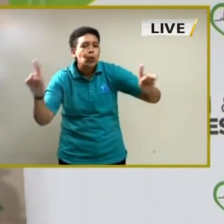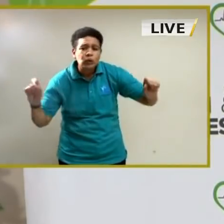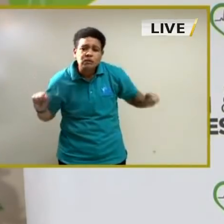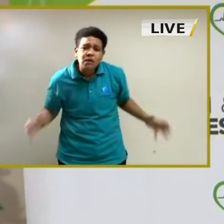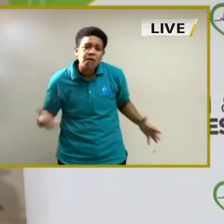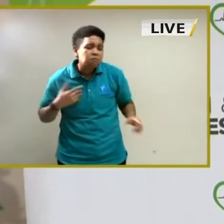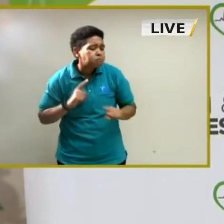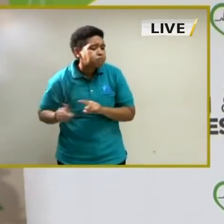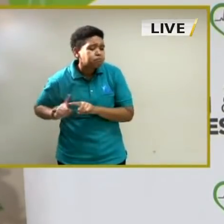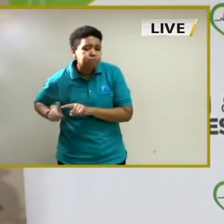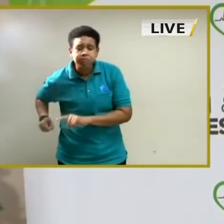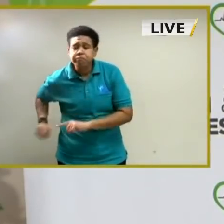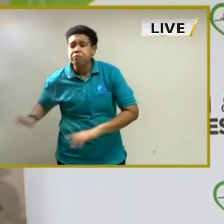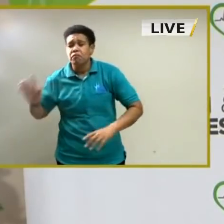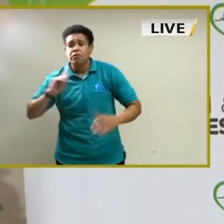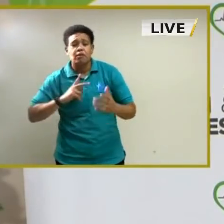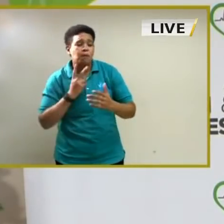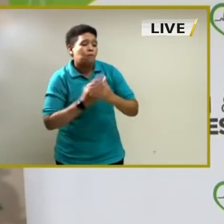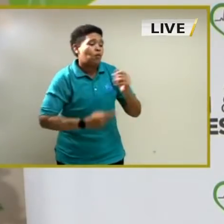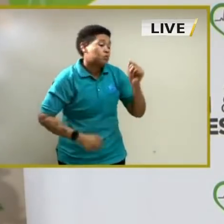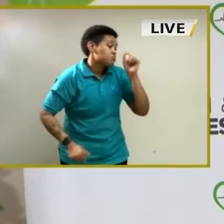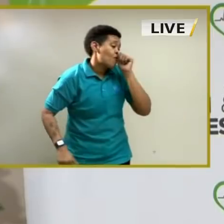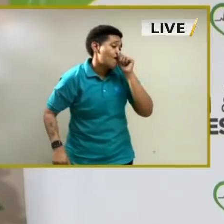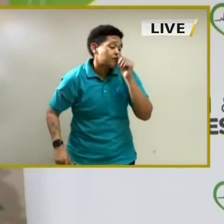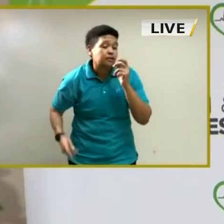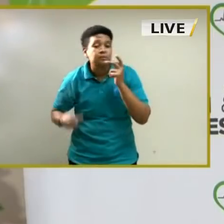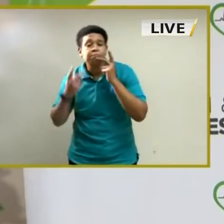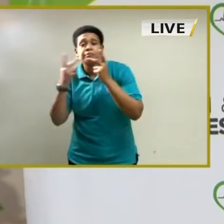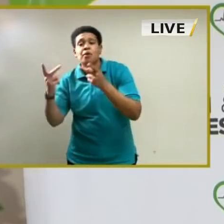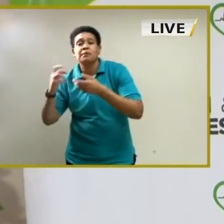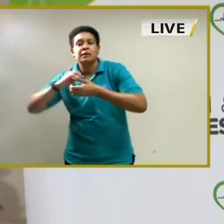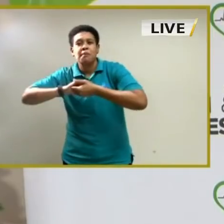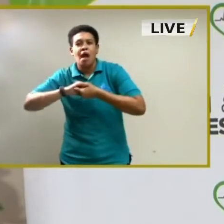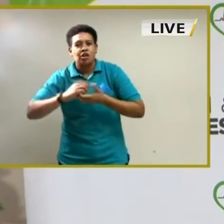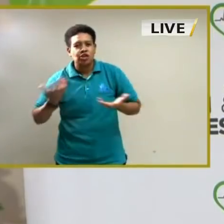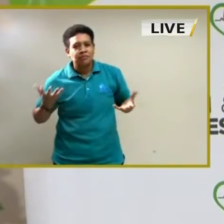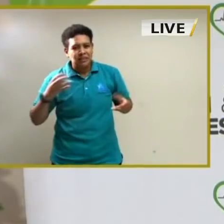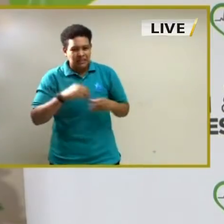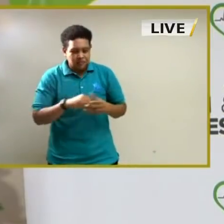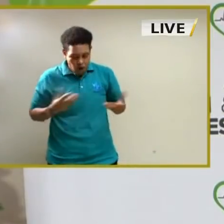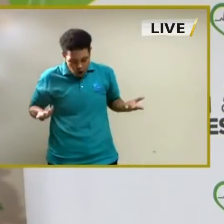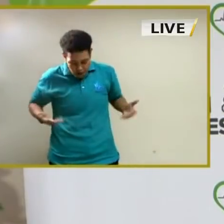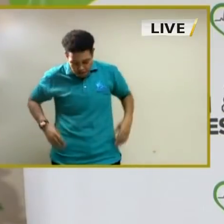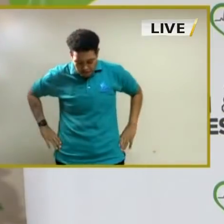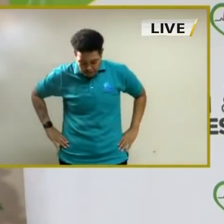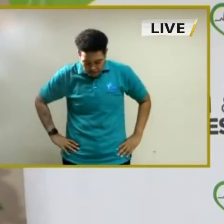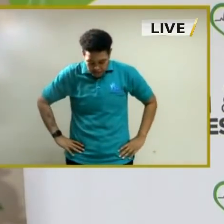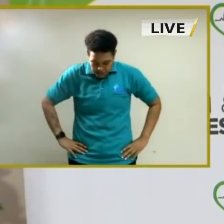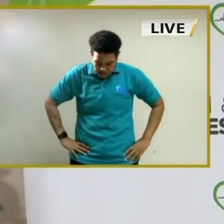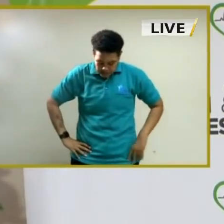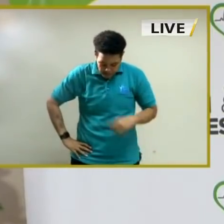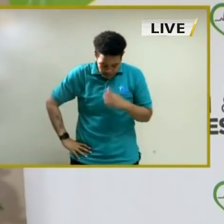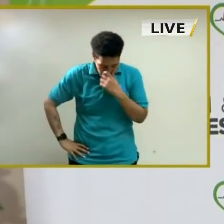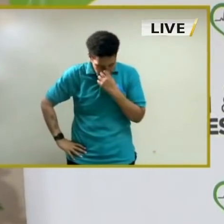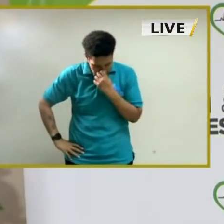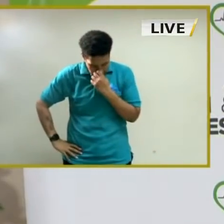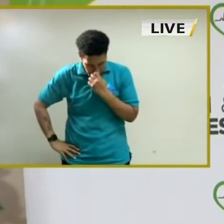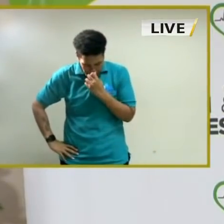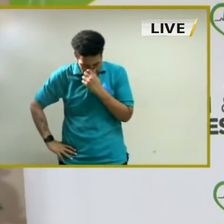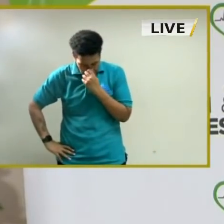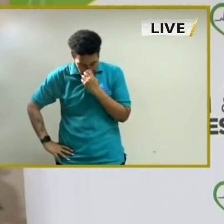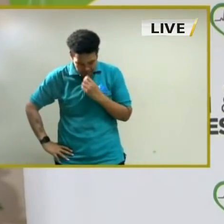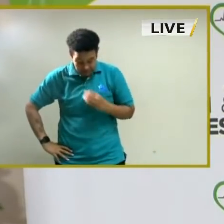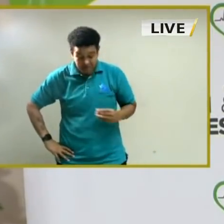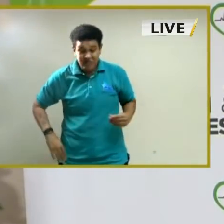through private or public partnership and initiatives. We will continue on that trajectory